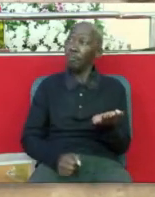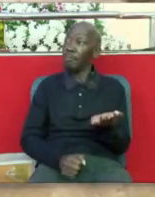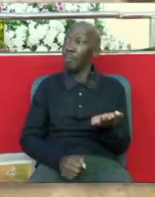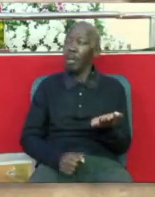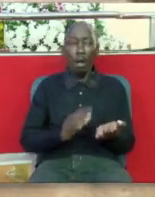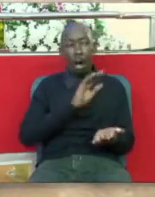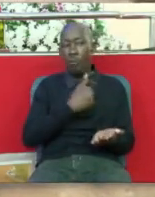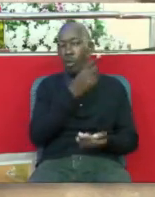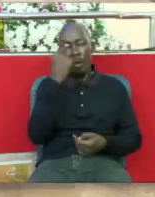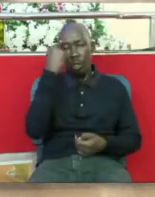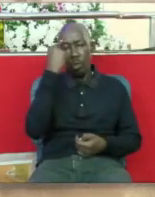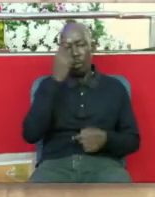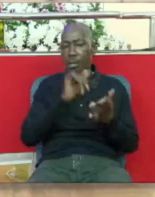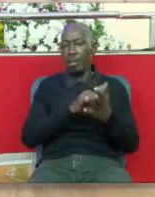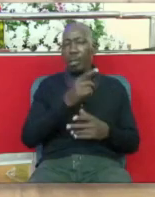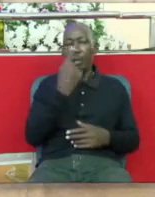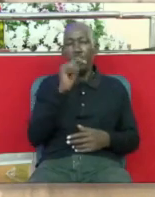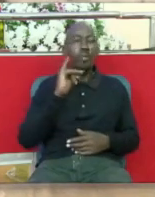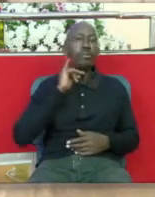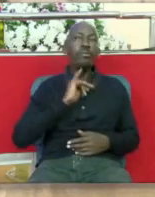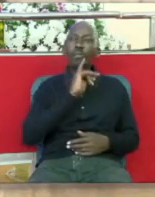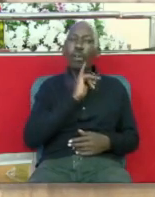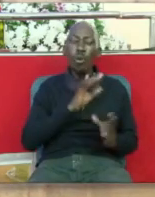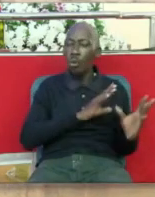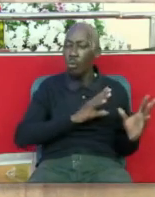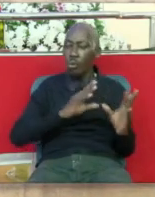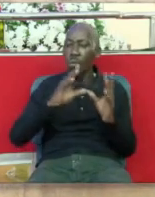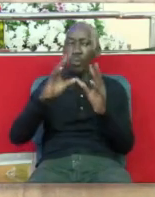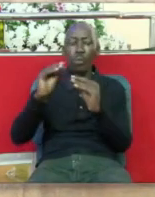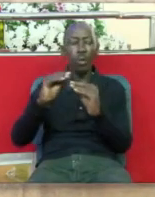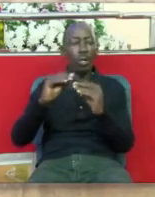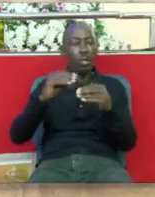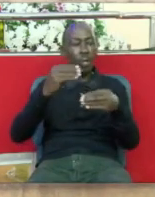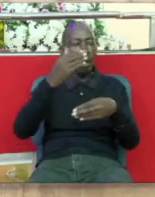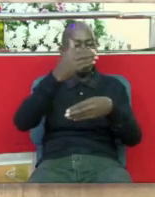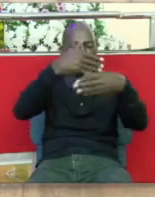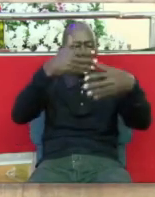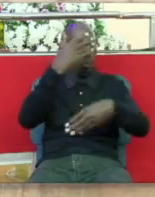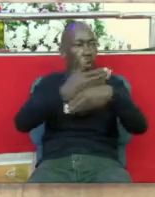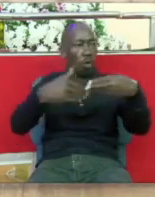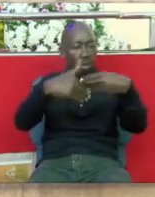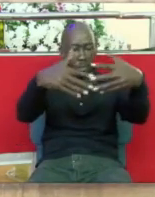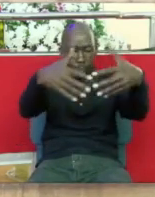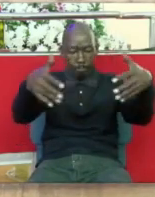Have you ever thought about when the Israelites went around the Jericho wall?